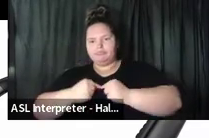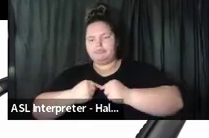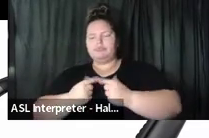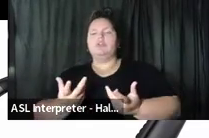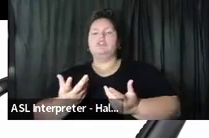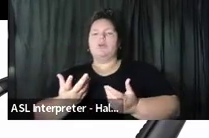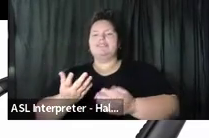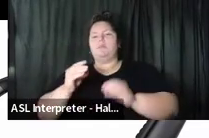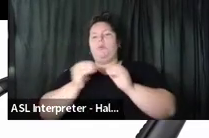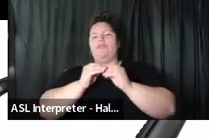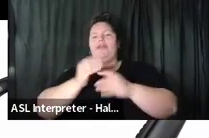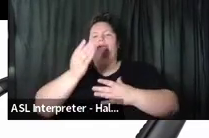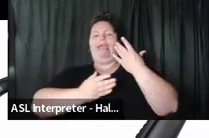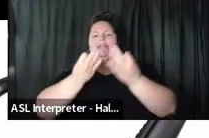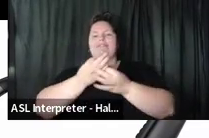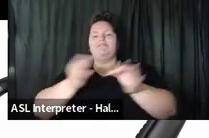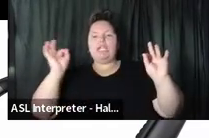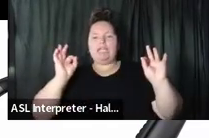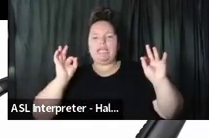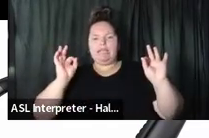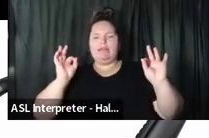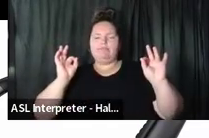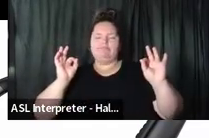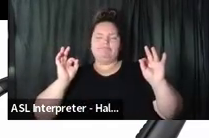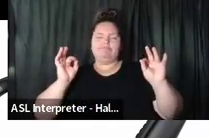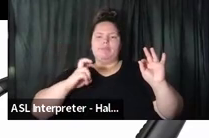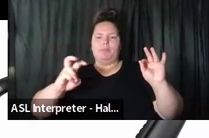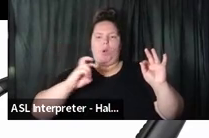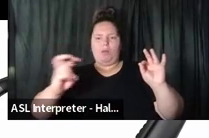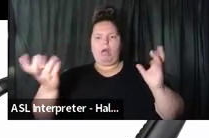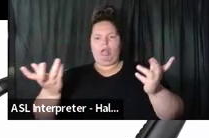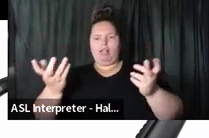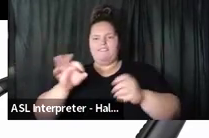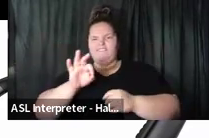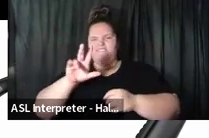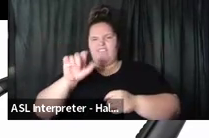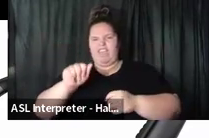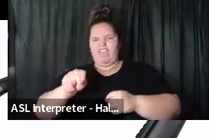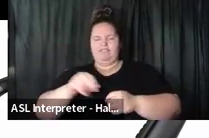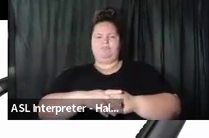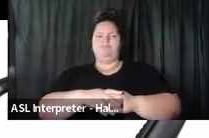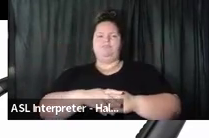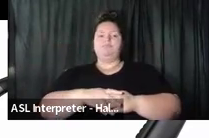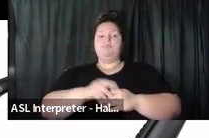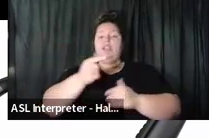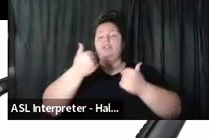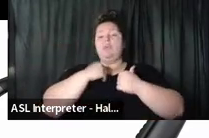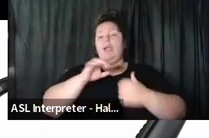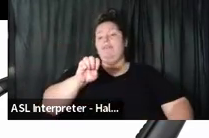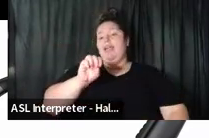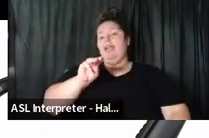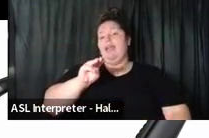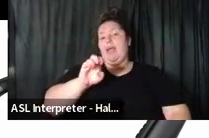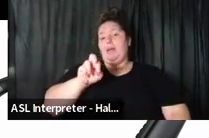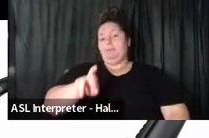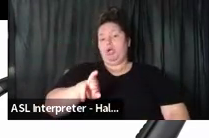hands-free, portable fan. And then there's this device called the Ember Watch. This device, it